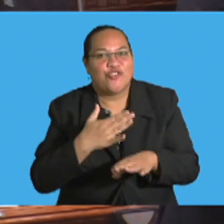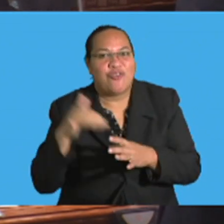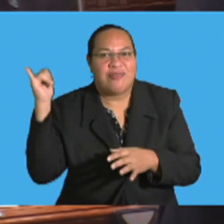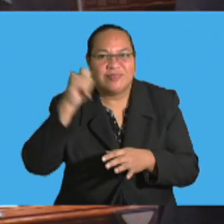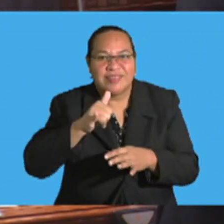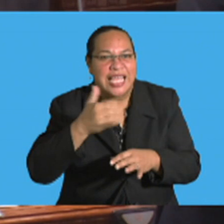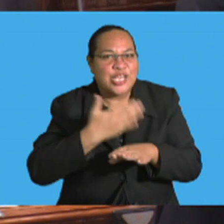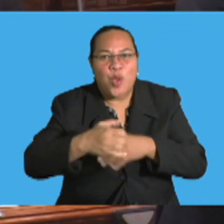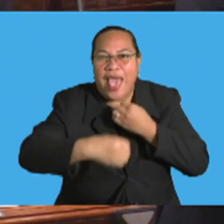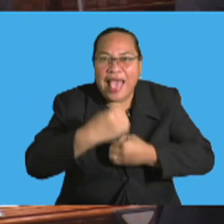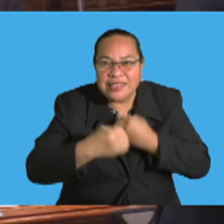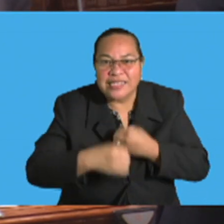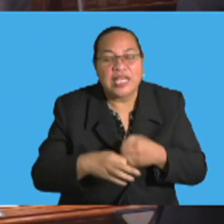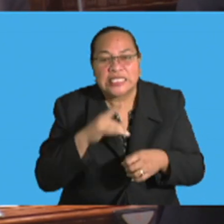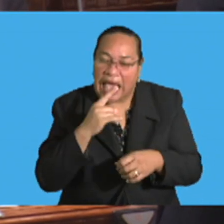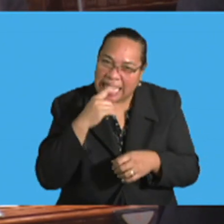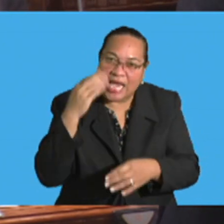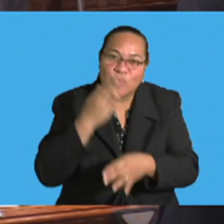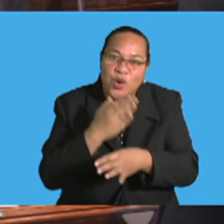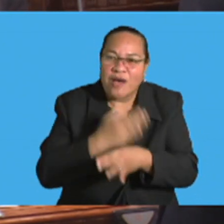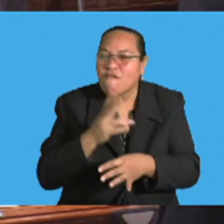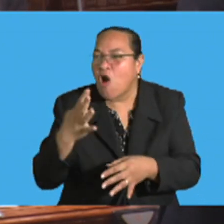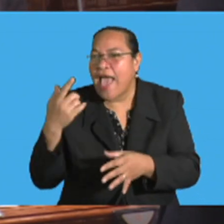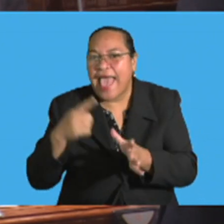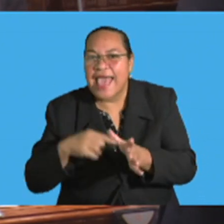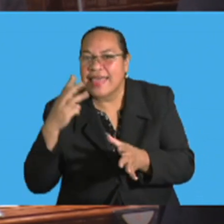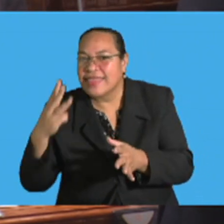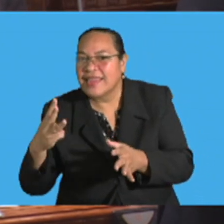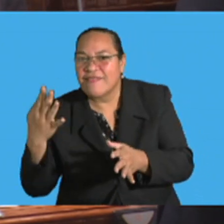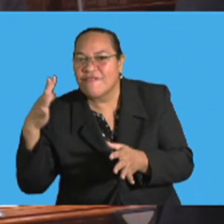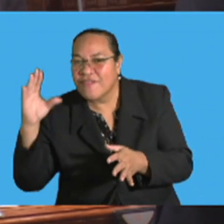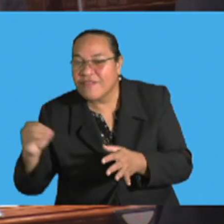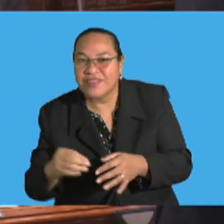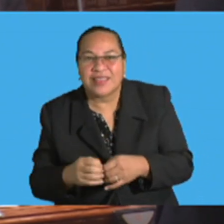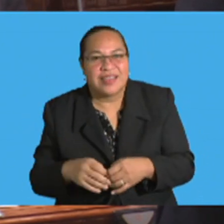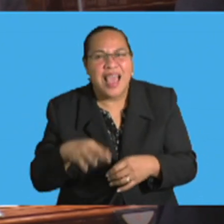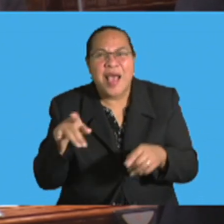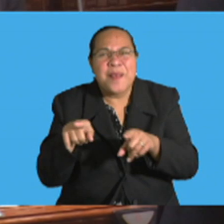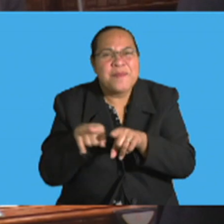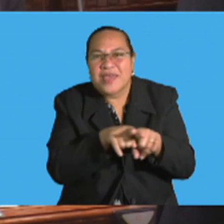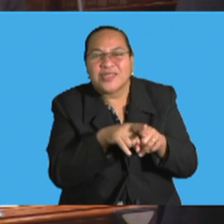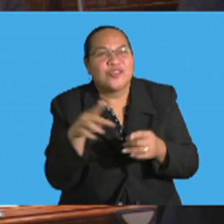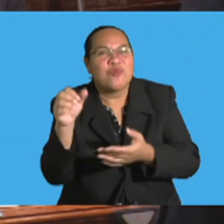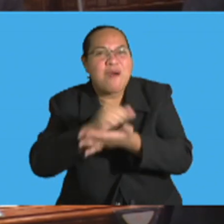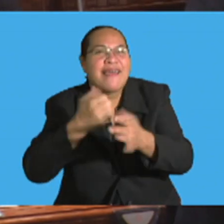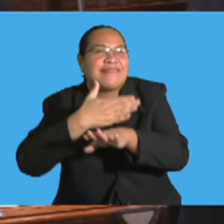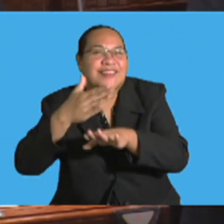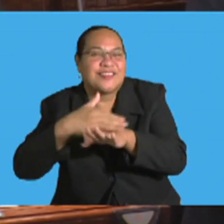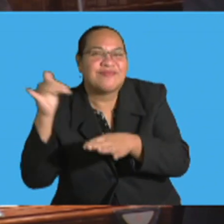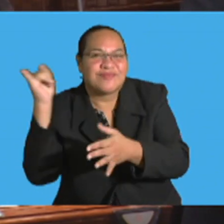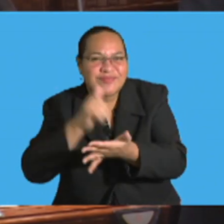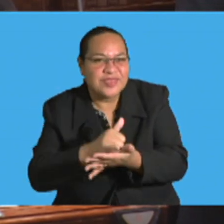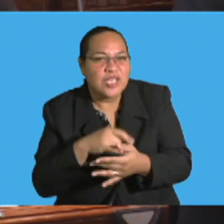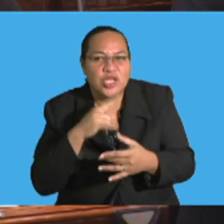engine option. It could do the work of A350, but keeping the platform A330 in place, which would lessen the cost of training of engineering because